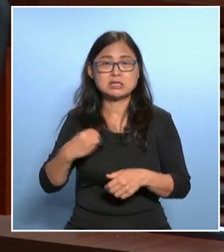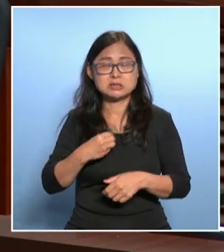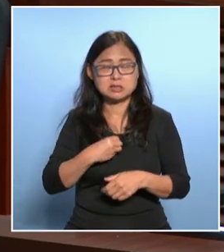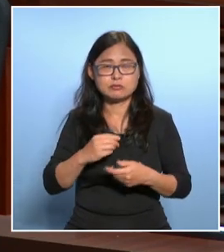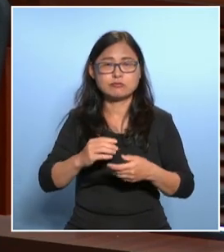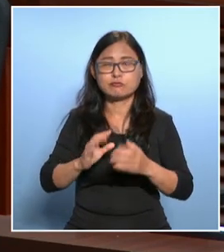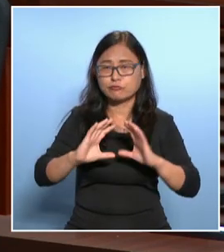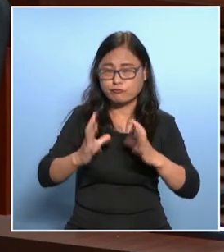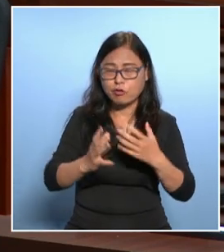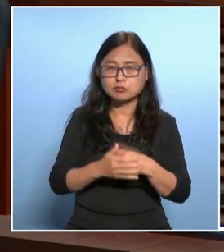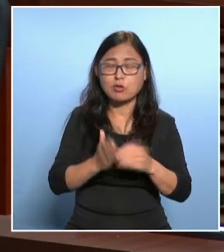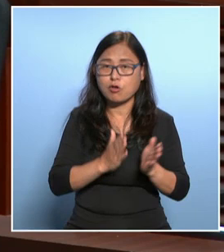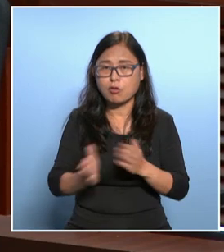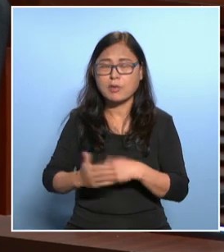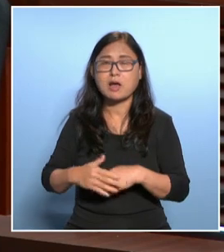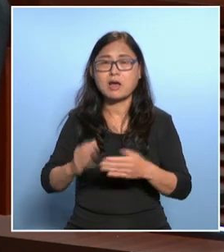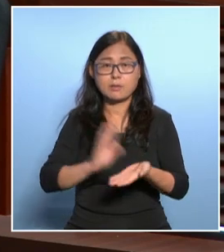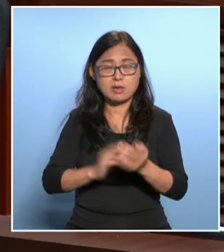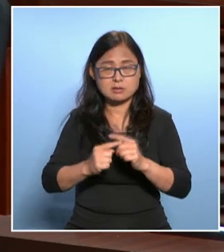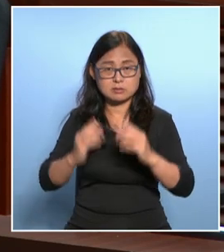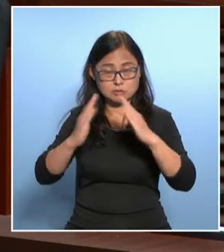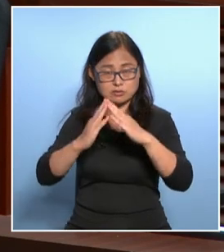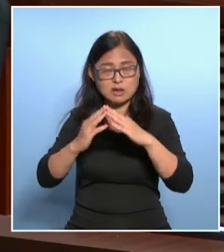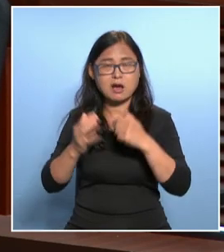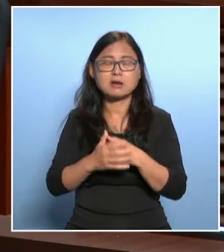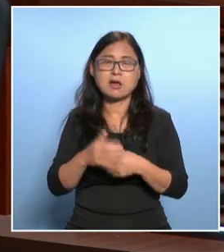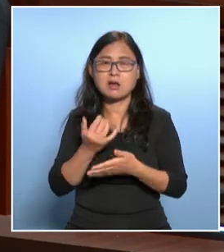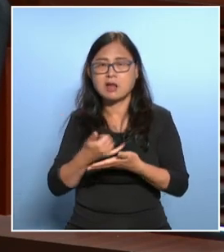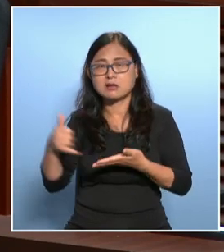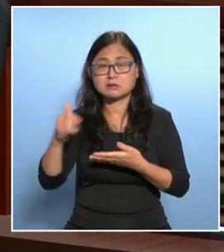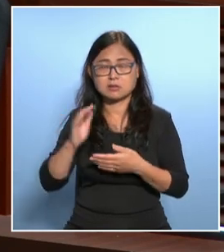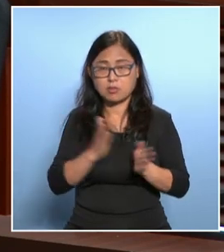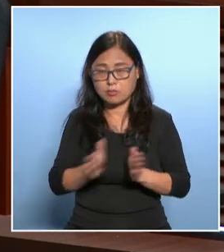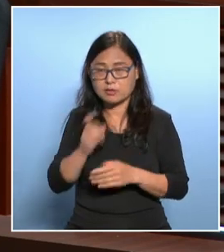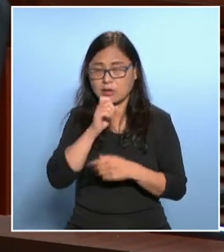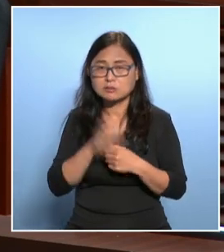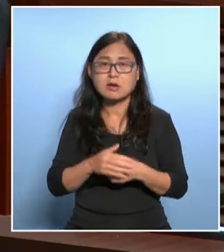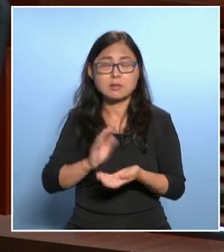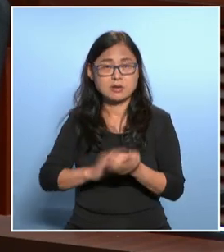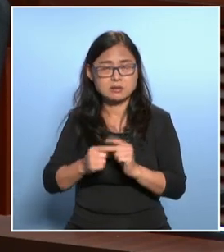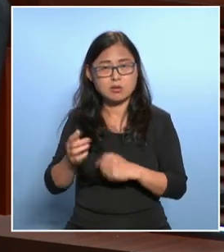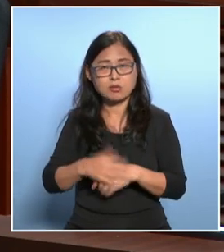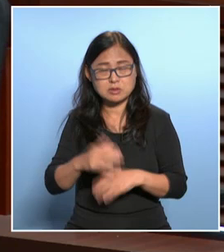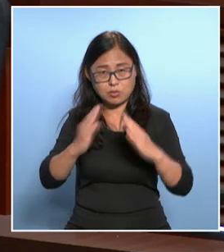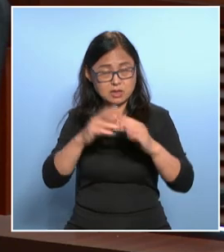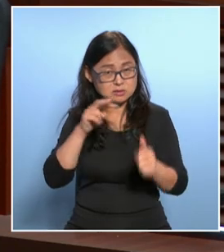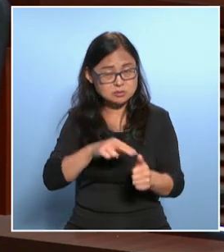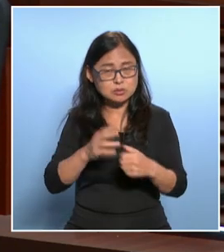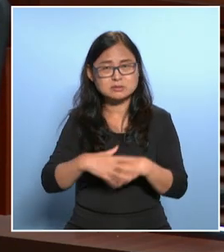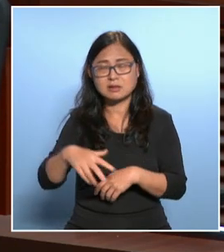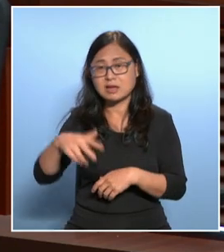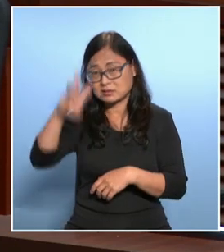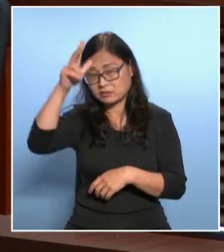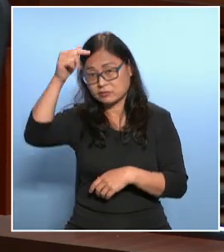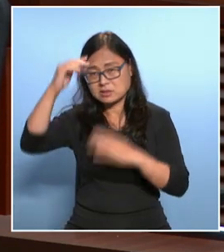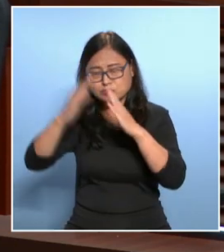To my understanding, there are some dying-in-place arrangements offered by palliative care.